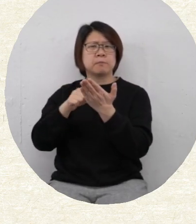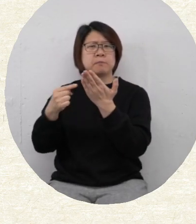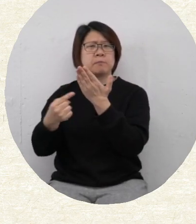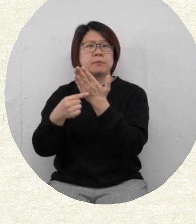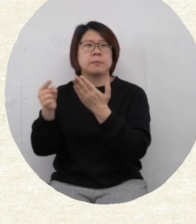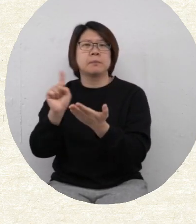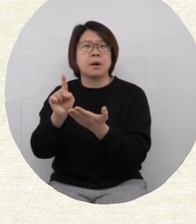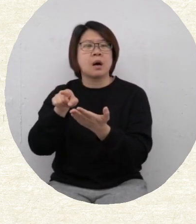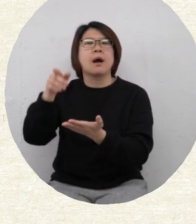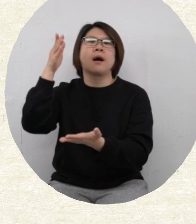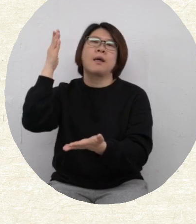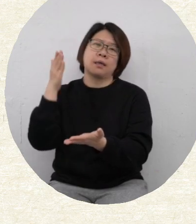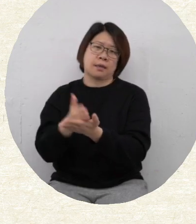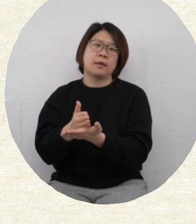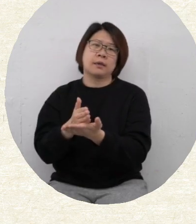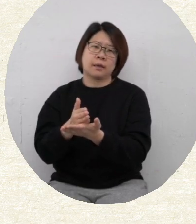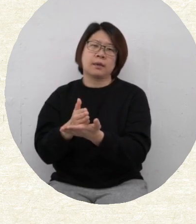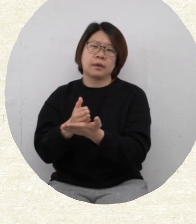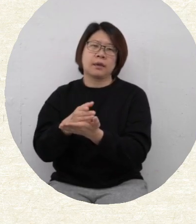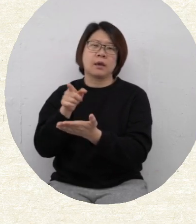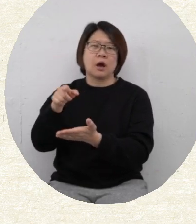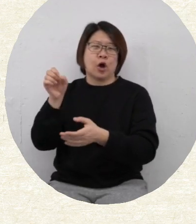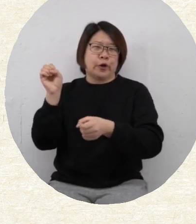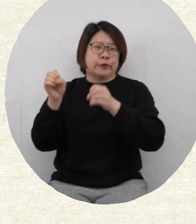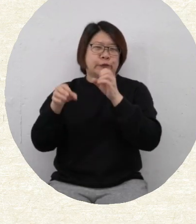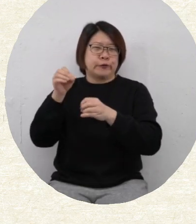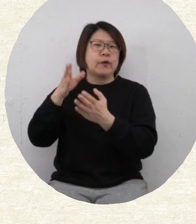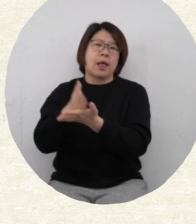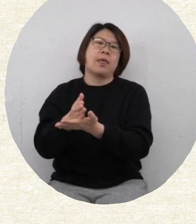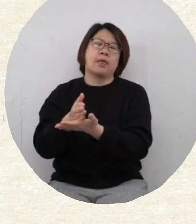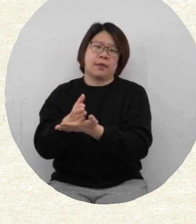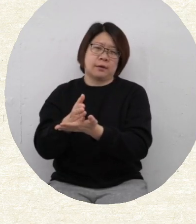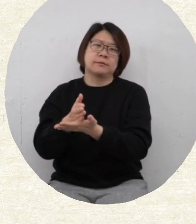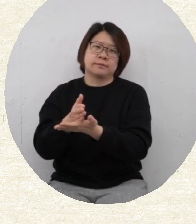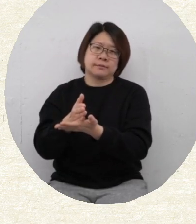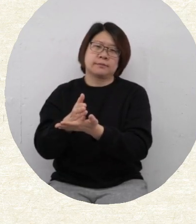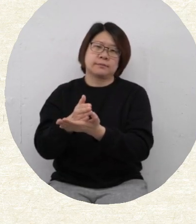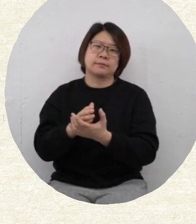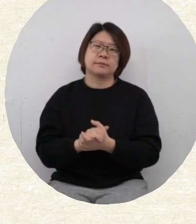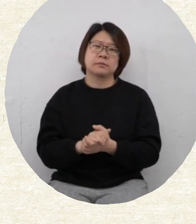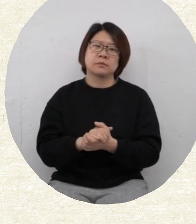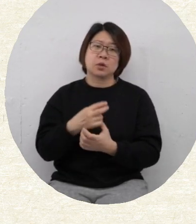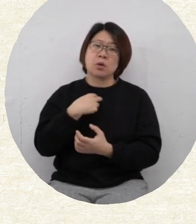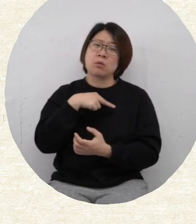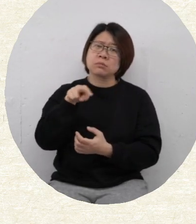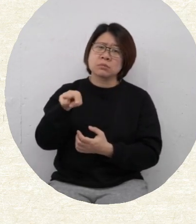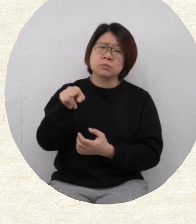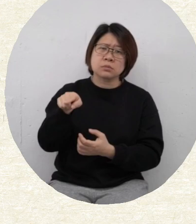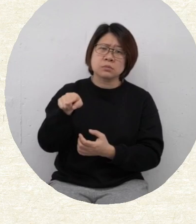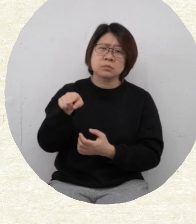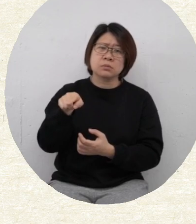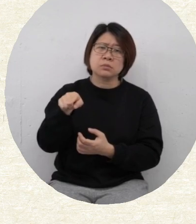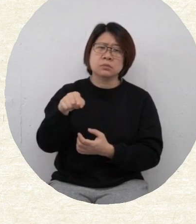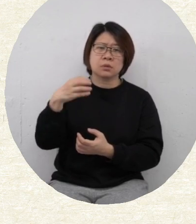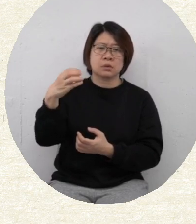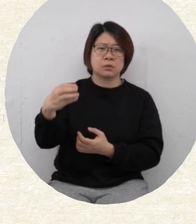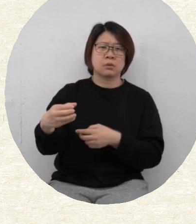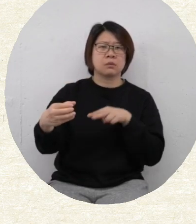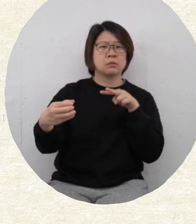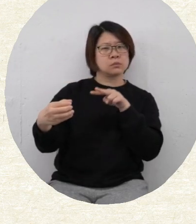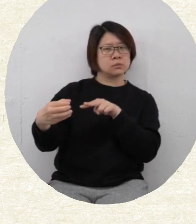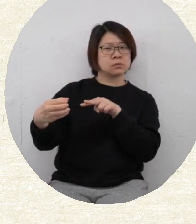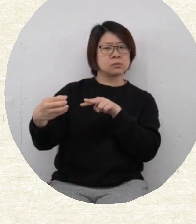way the object is depicted in traditional Asian brush painting versus